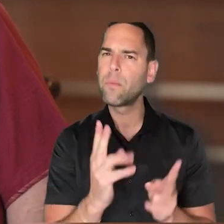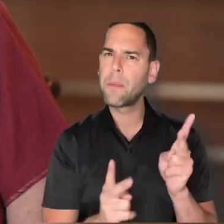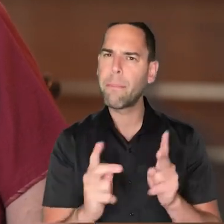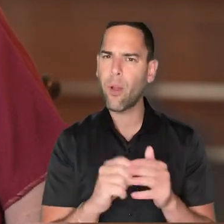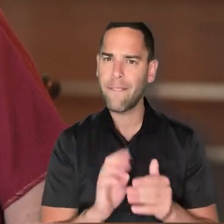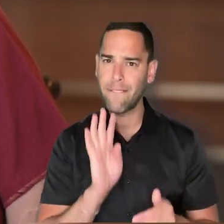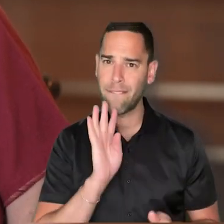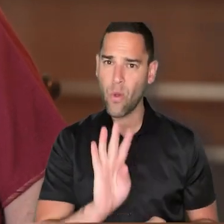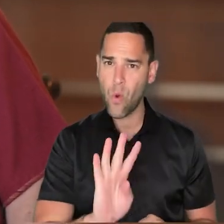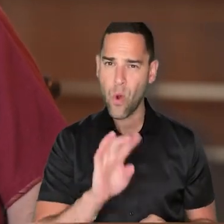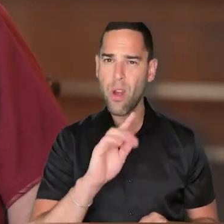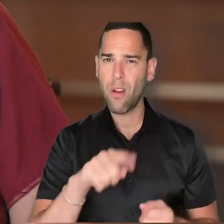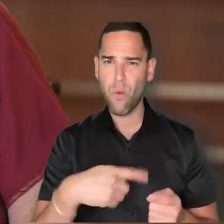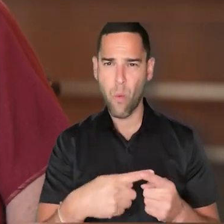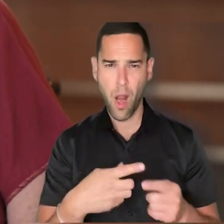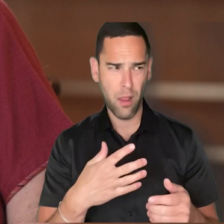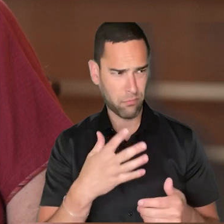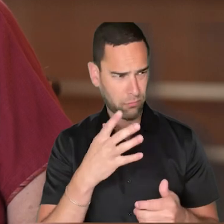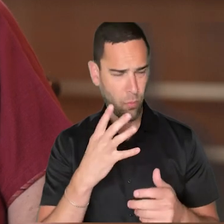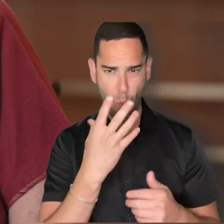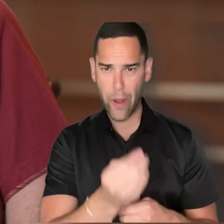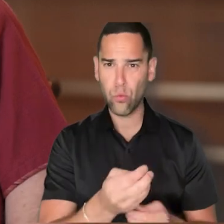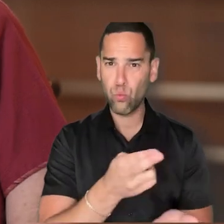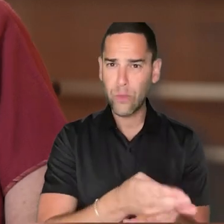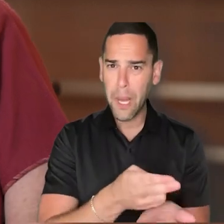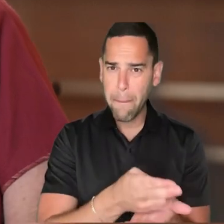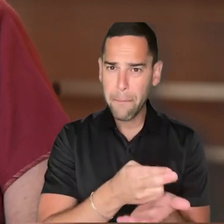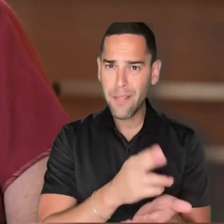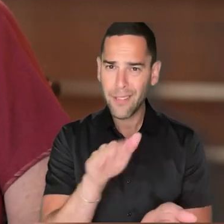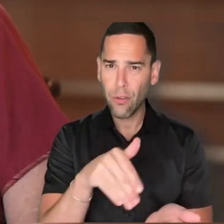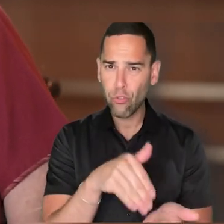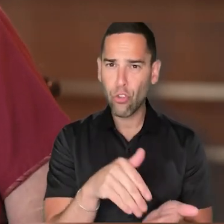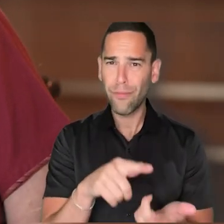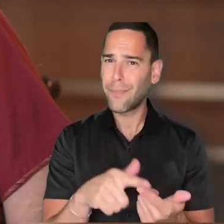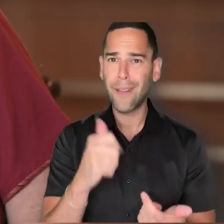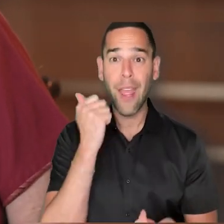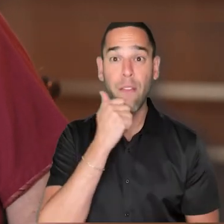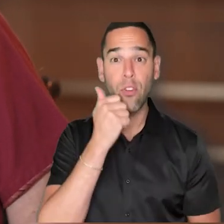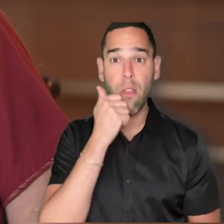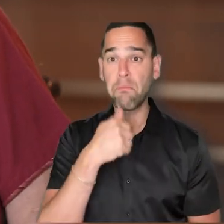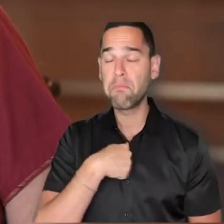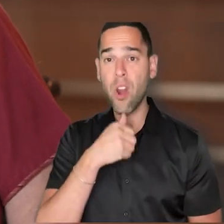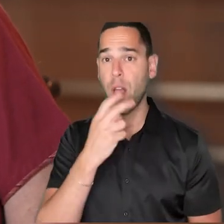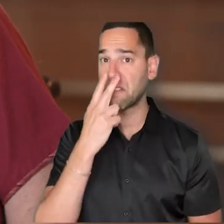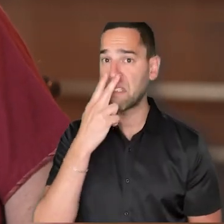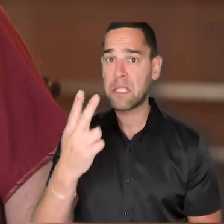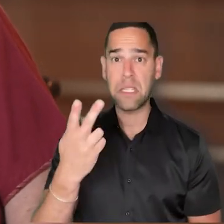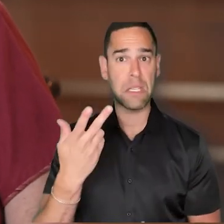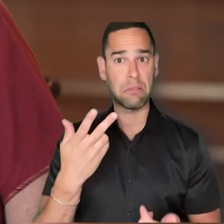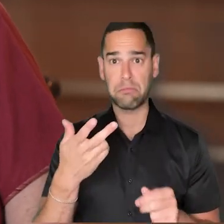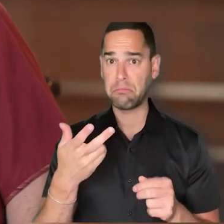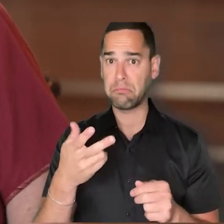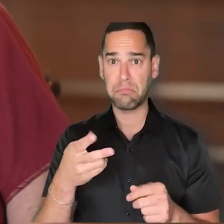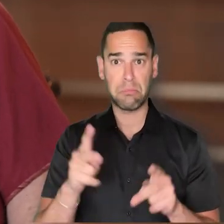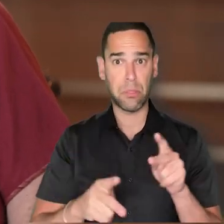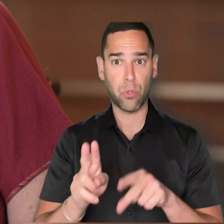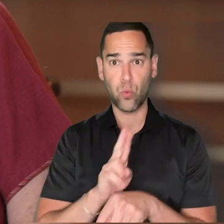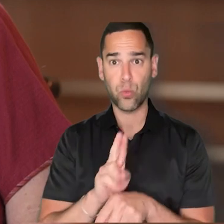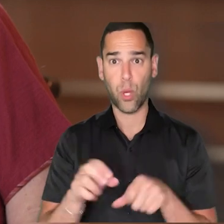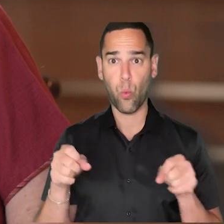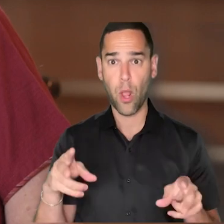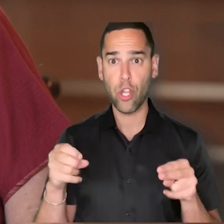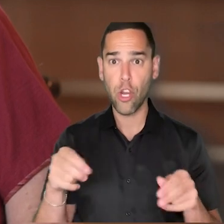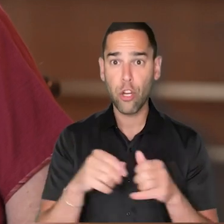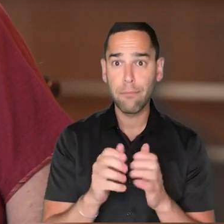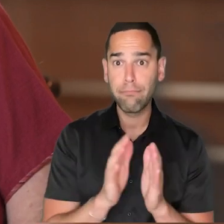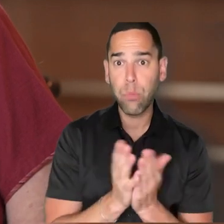4, when I went to the Rusk Rehab Center. But outside of that, you know, we didn't see people like myself in children's